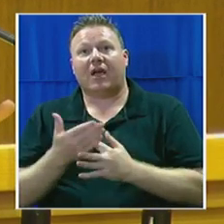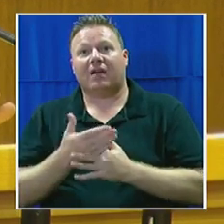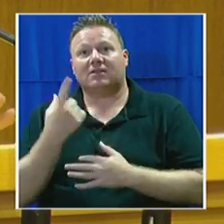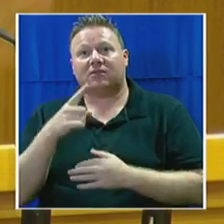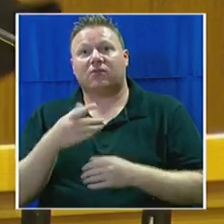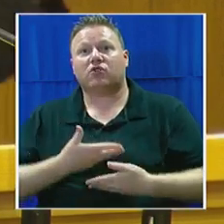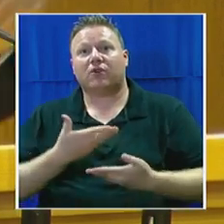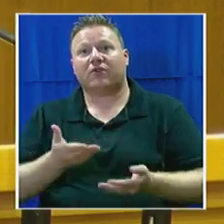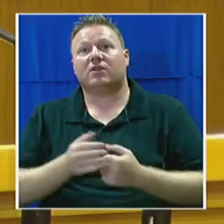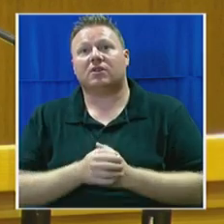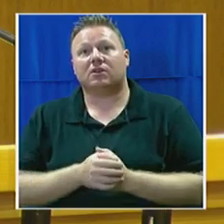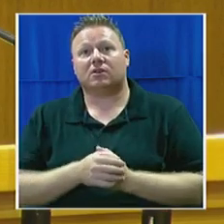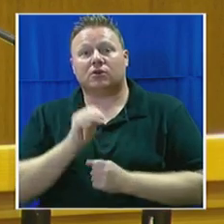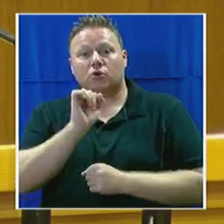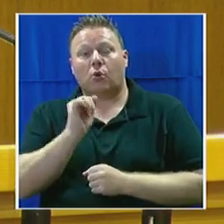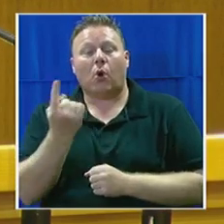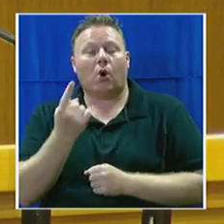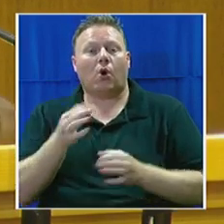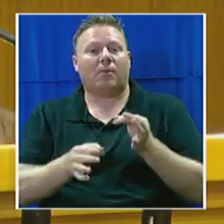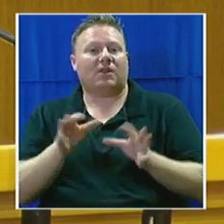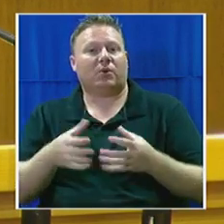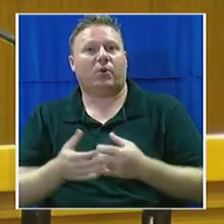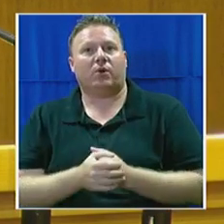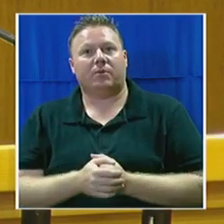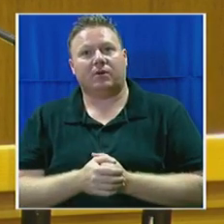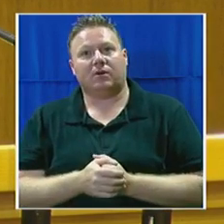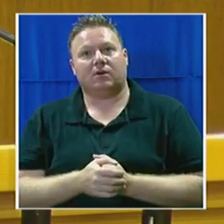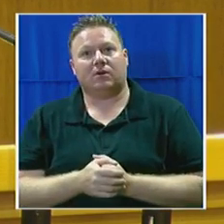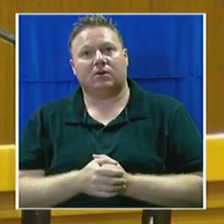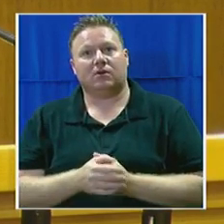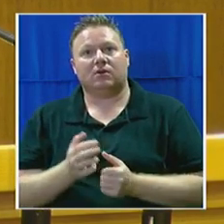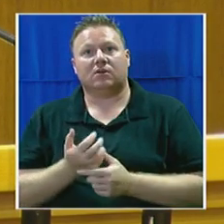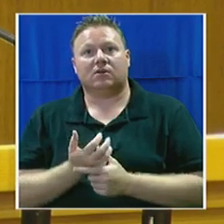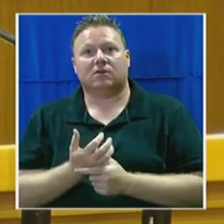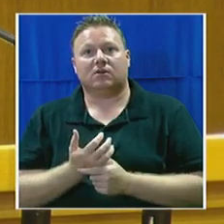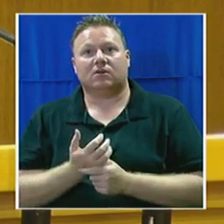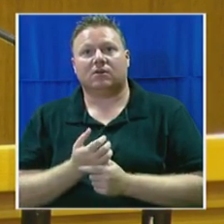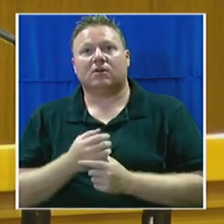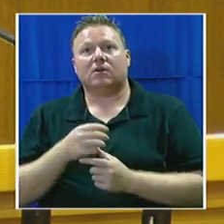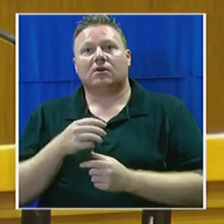services by your own party. And indeed, Honorable Oppermine,